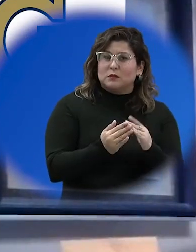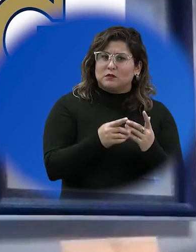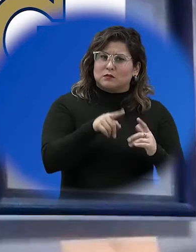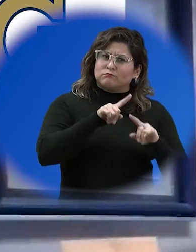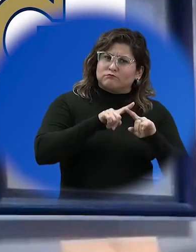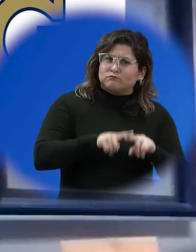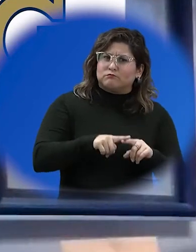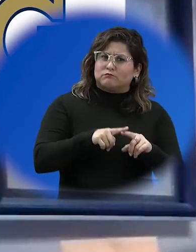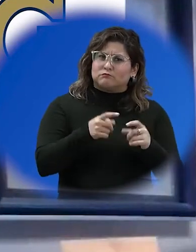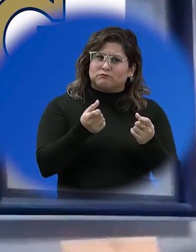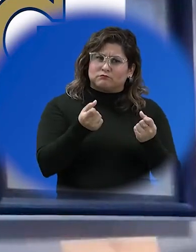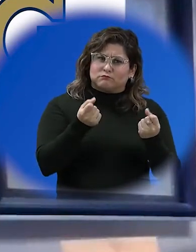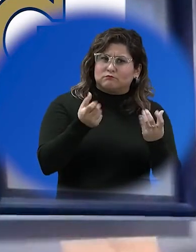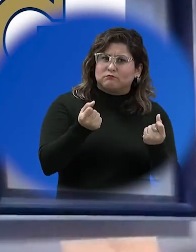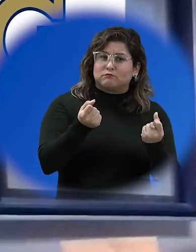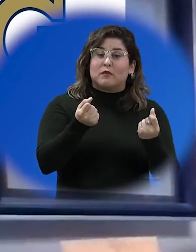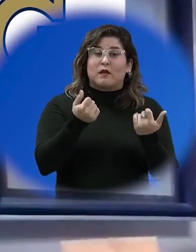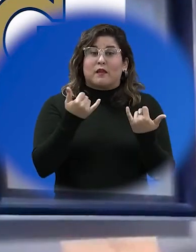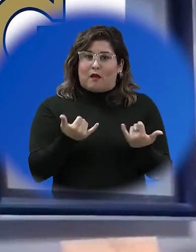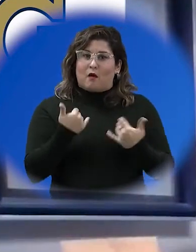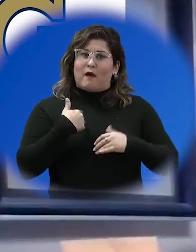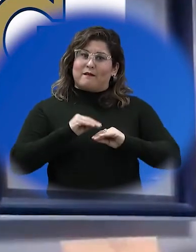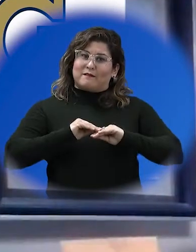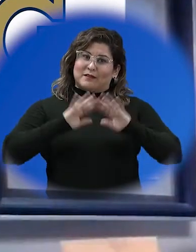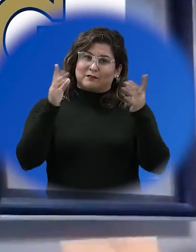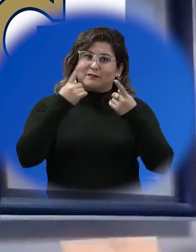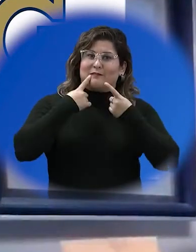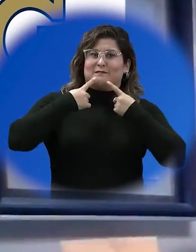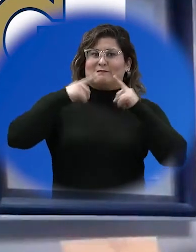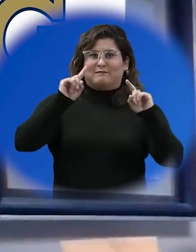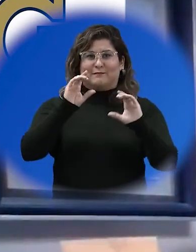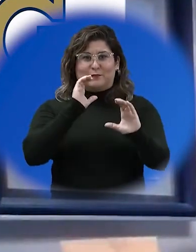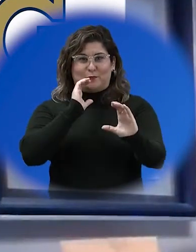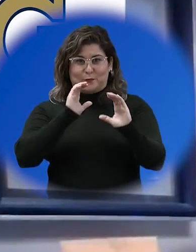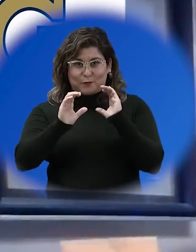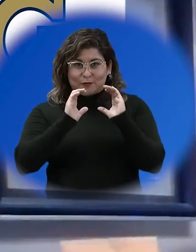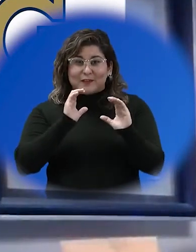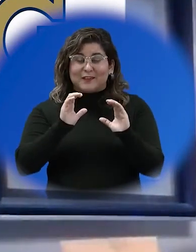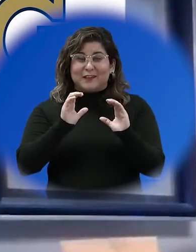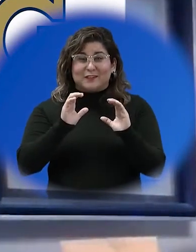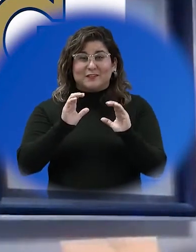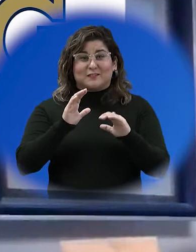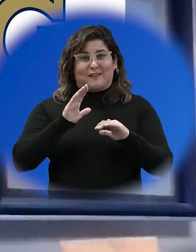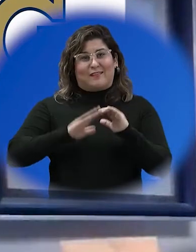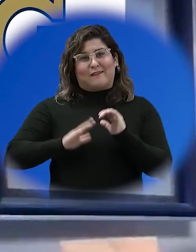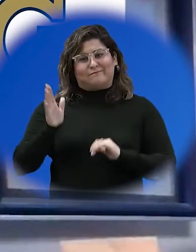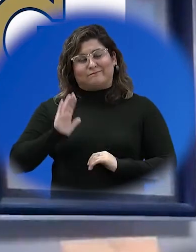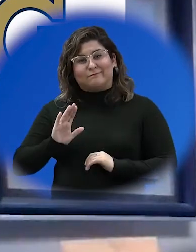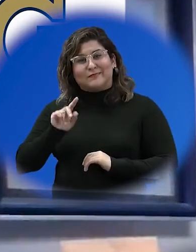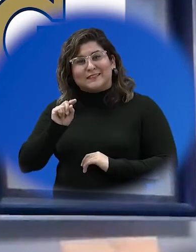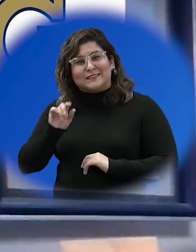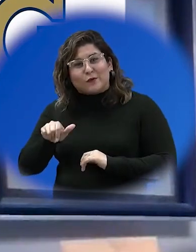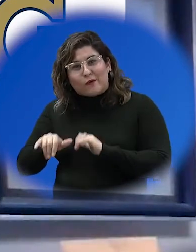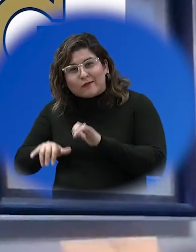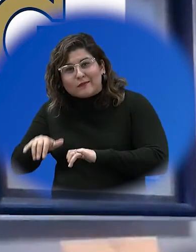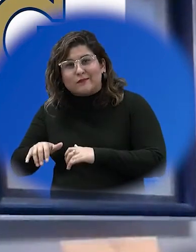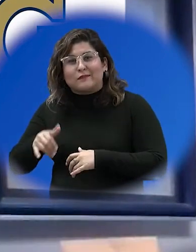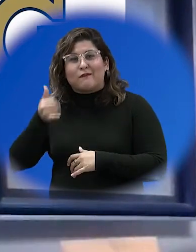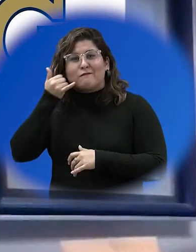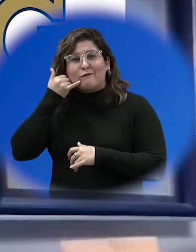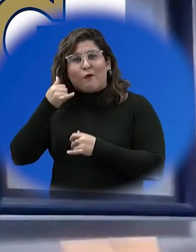for people who are deaf, that rely on sign language, to finally have clear and effective communication, as opposed